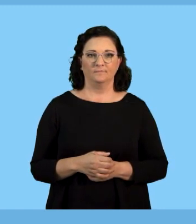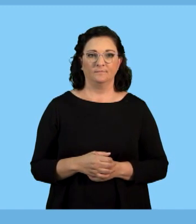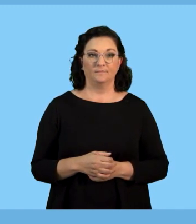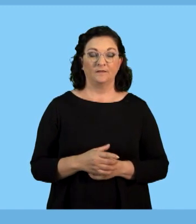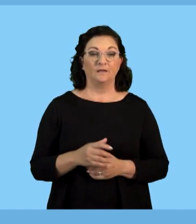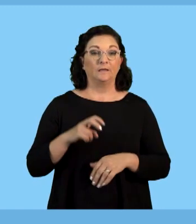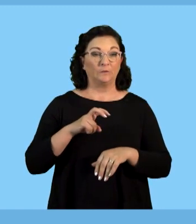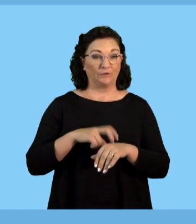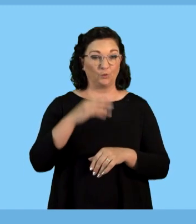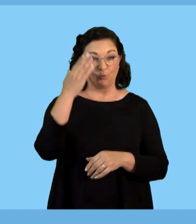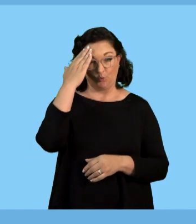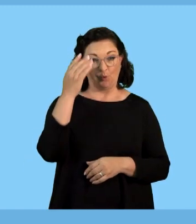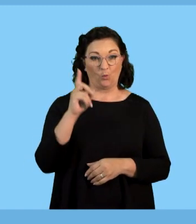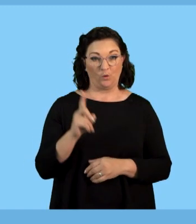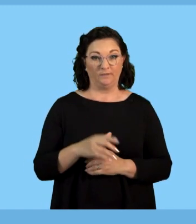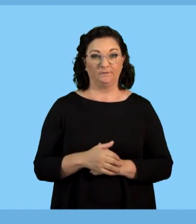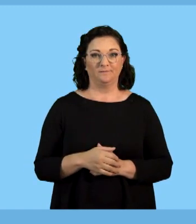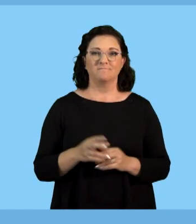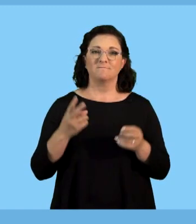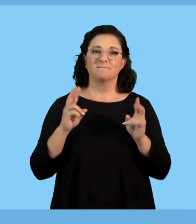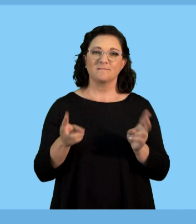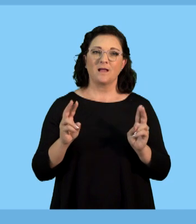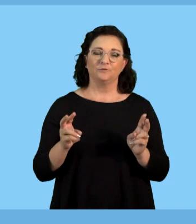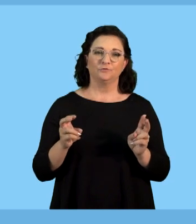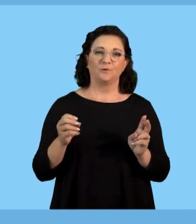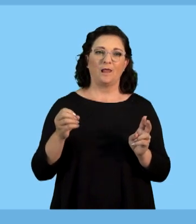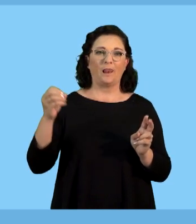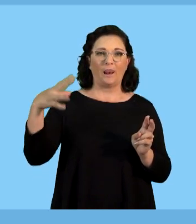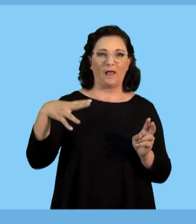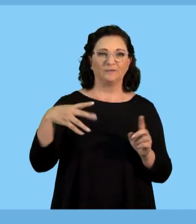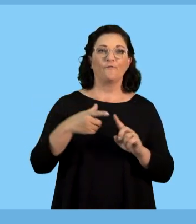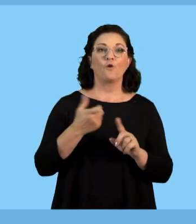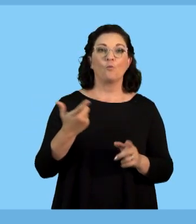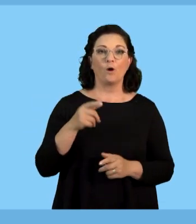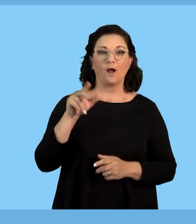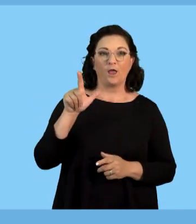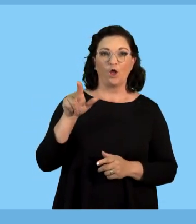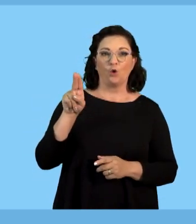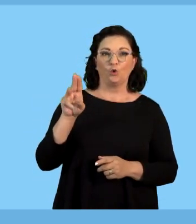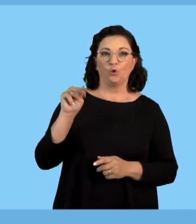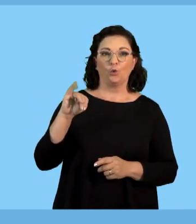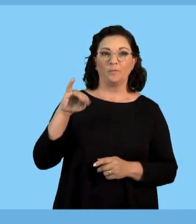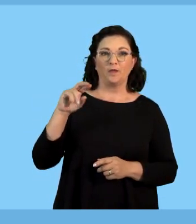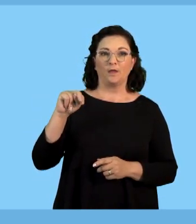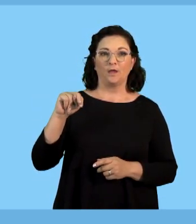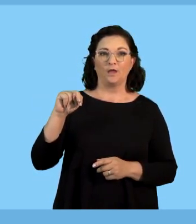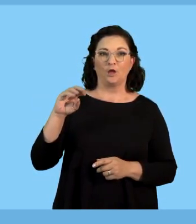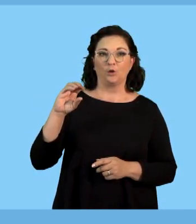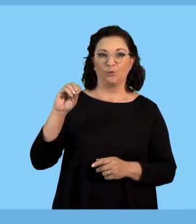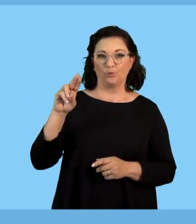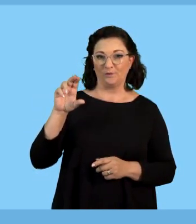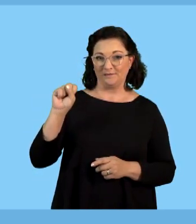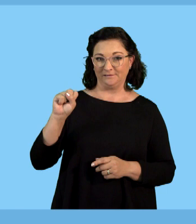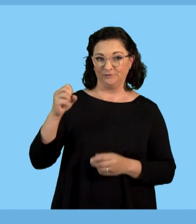Now, what we need to know here is that natural light comes from luminous objects such as the sun. So